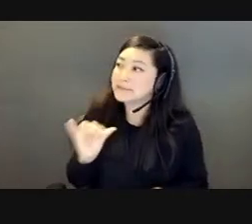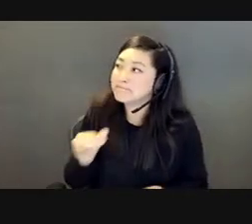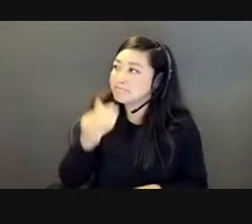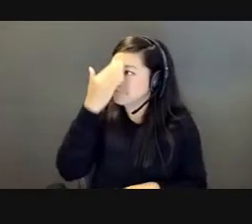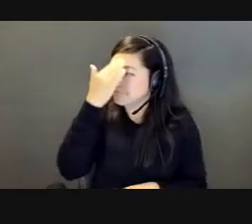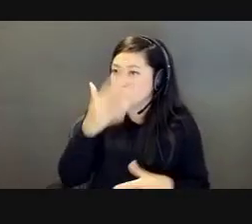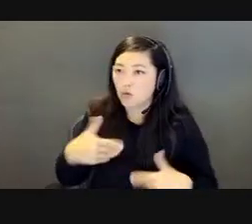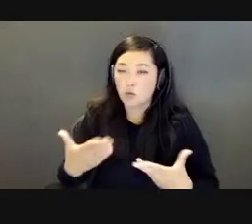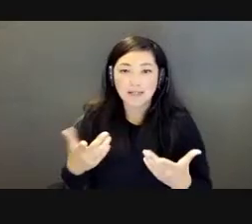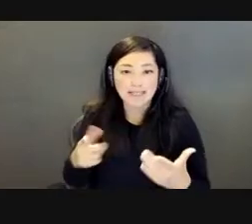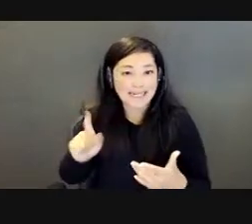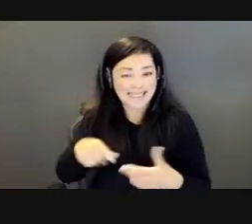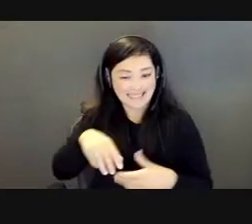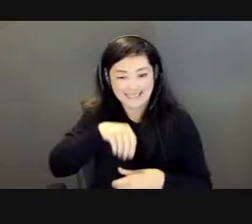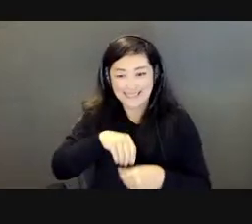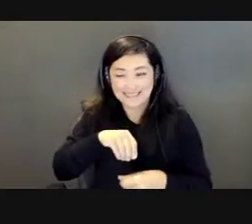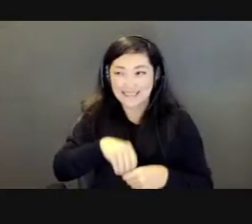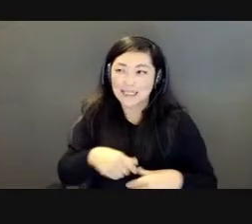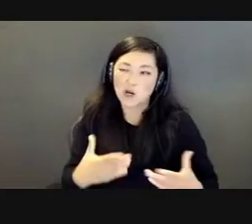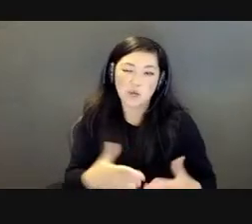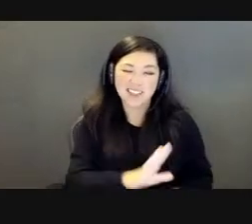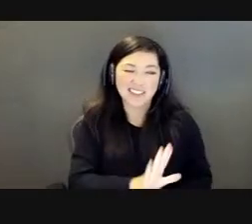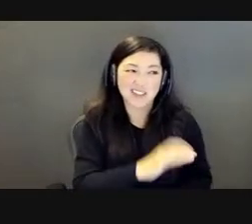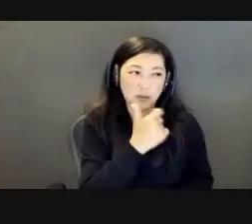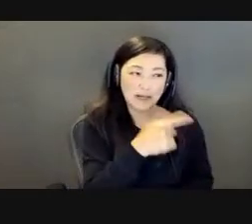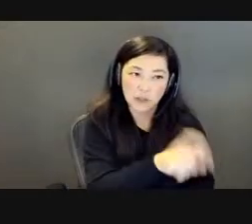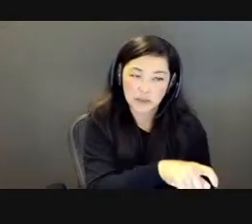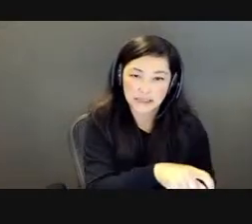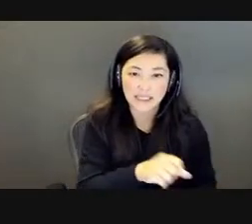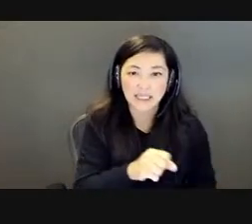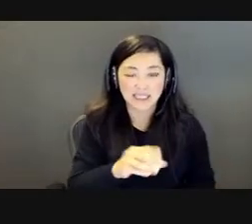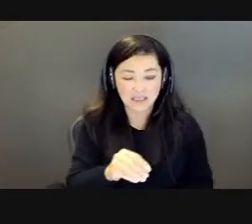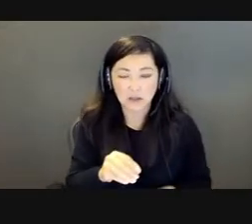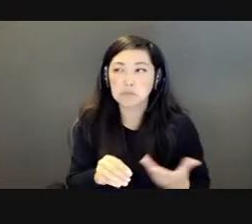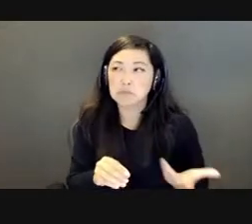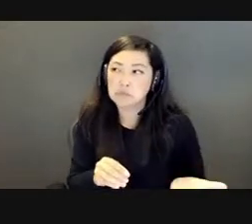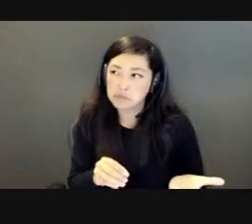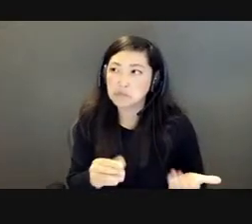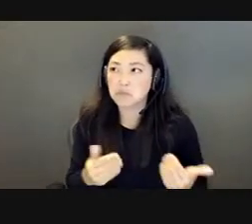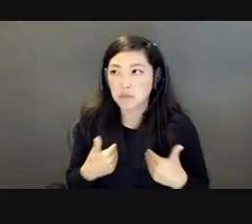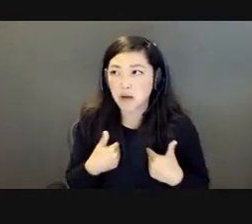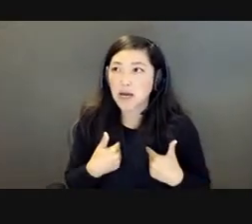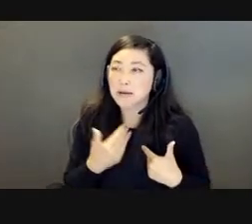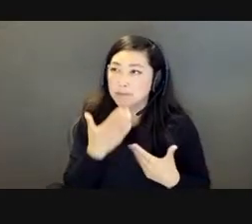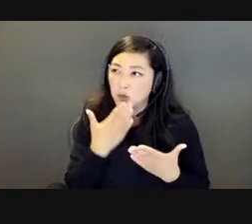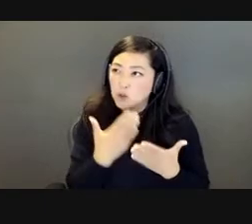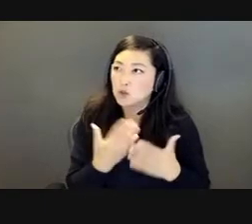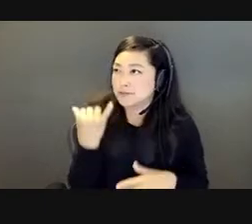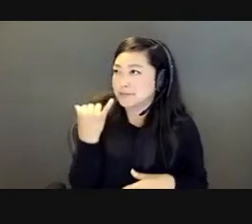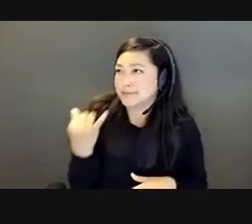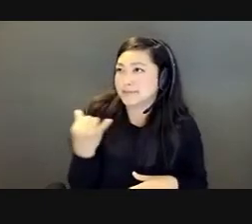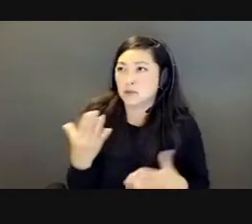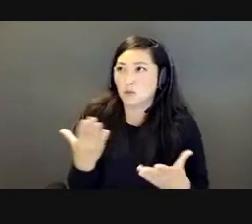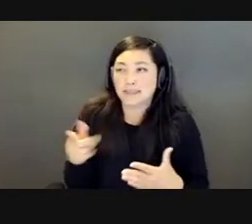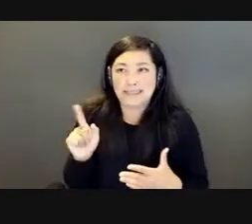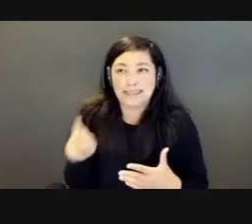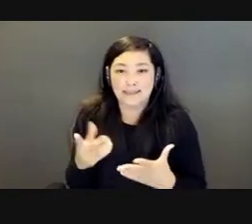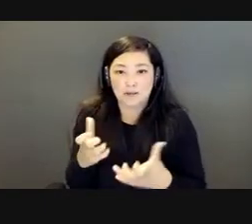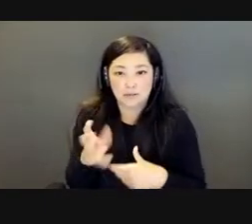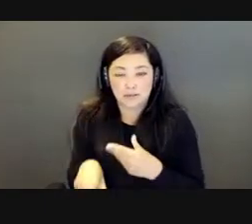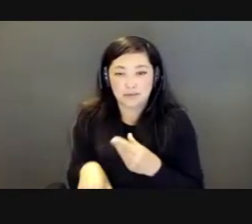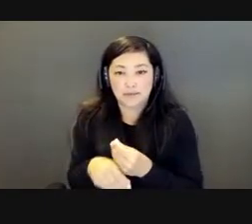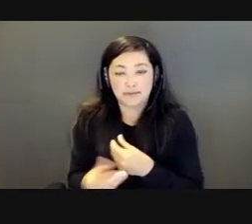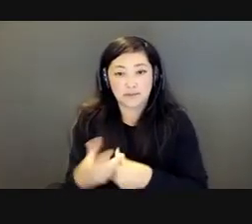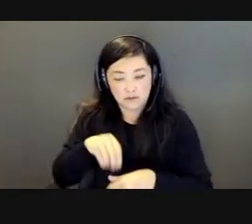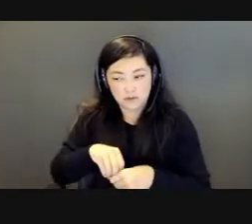wanted in the van and what I didn't need. And so I had a good idea of the luxuries that I wanted